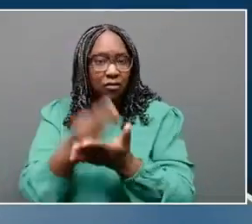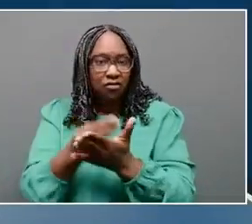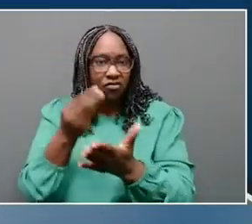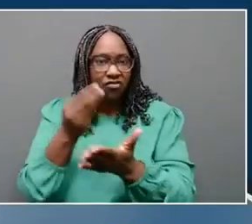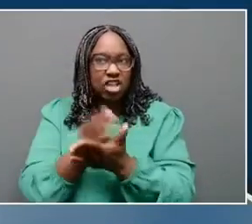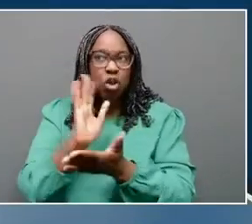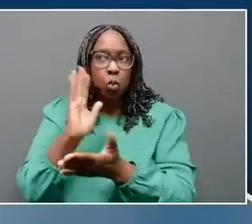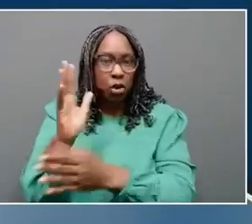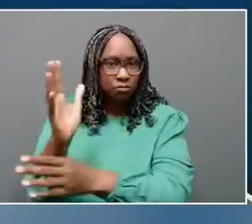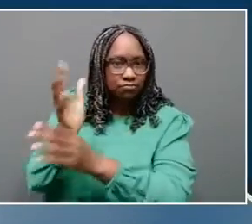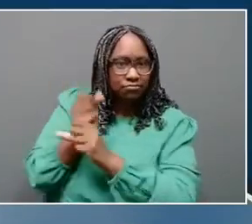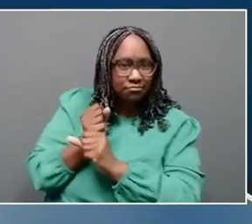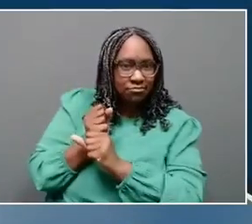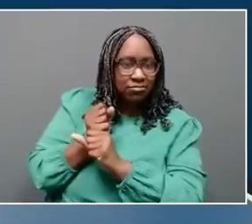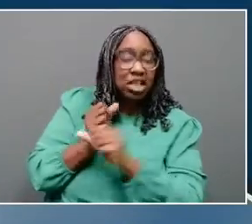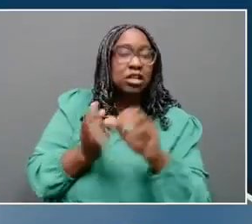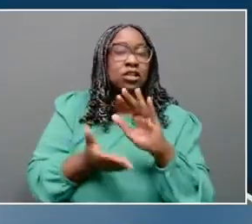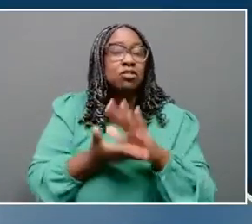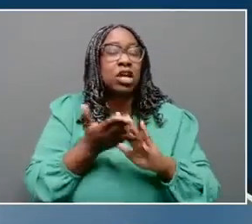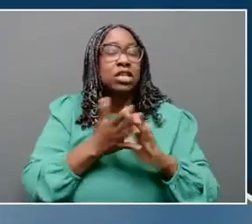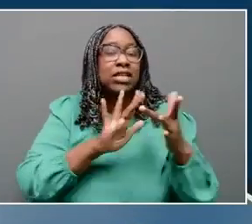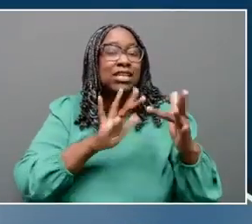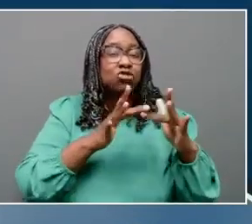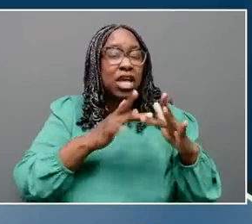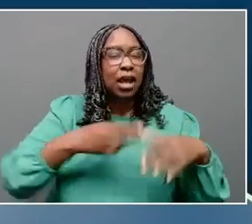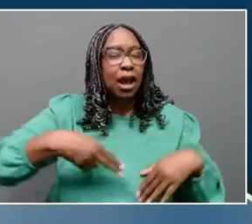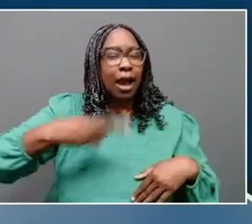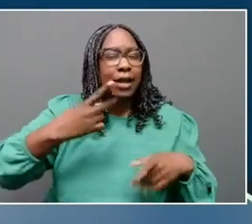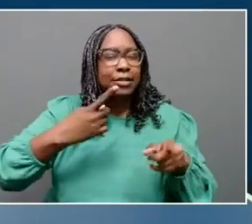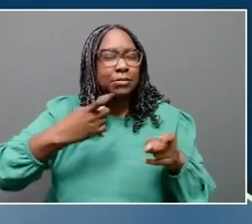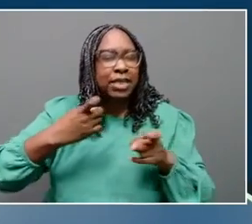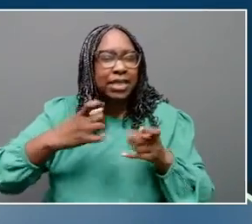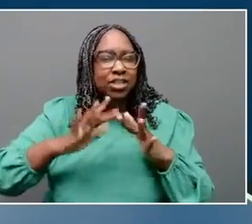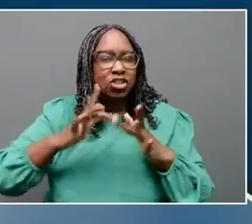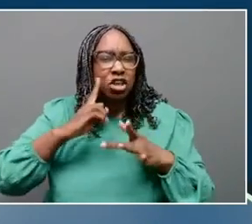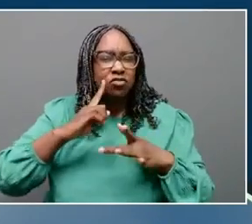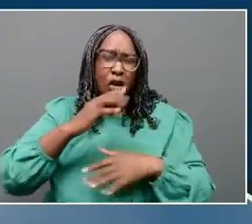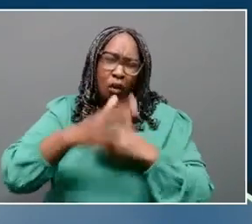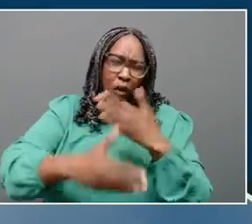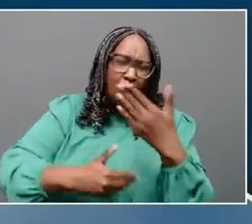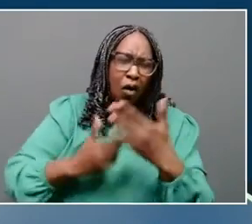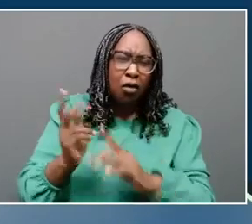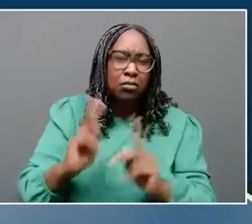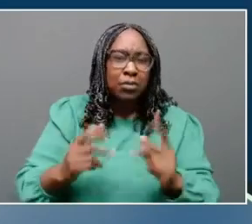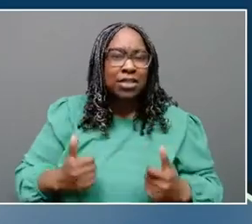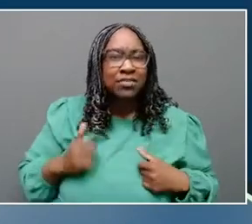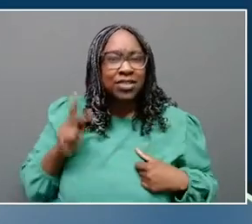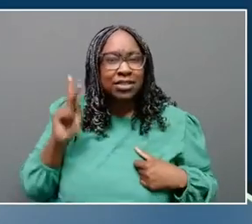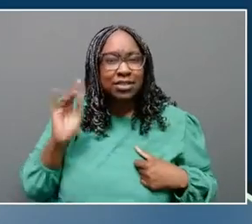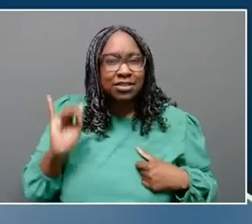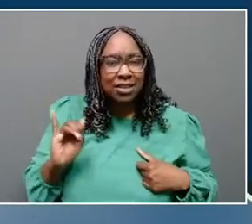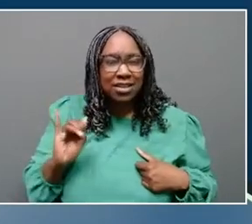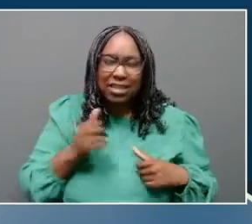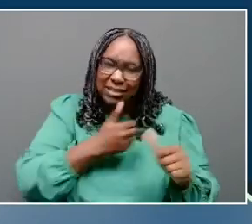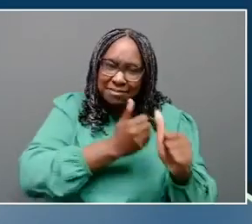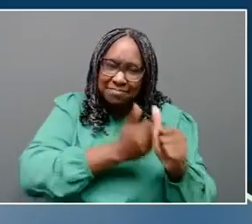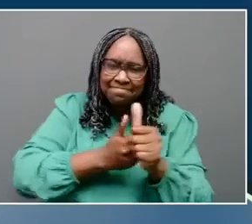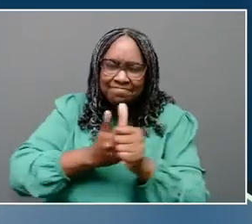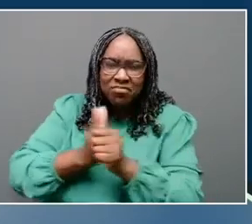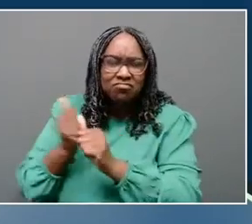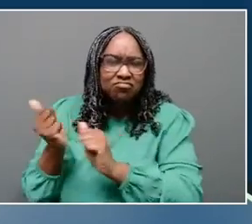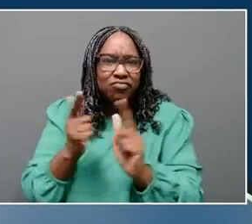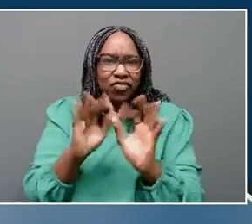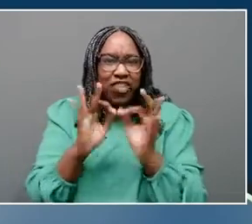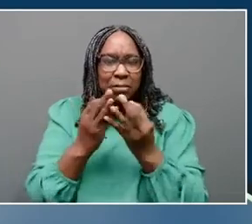ultimately run internet and high-speed internet to every single Kentucky household and every single family. This goes into a